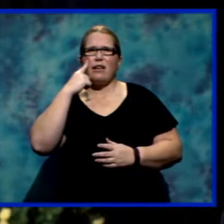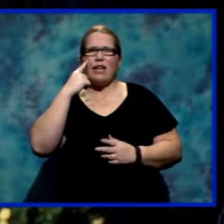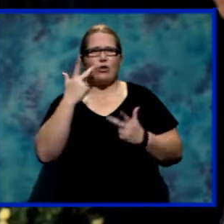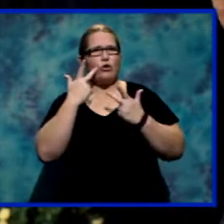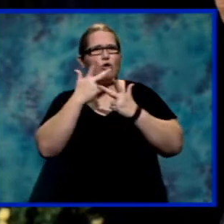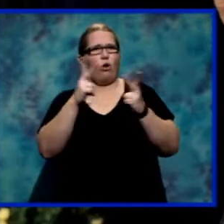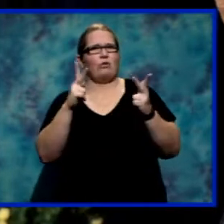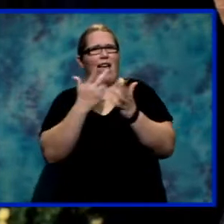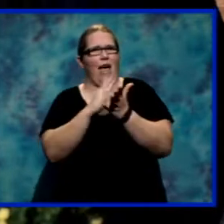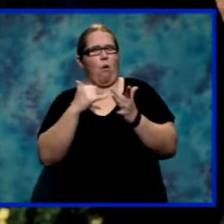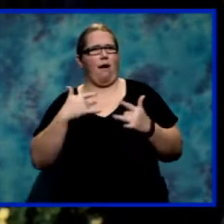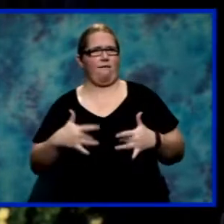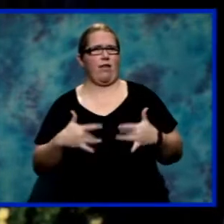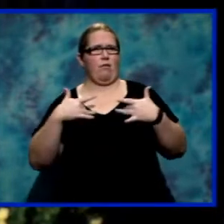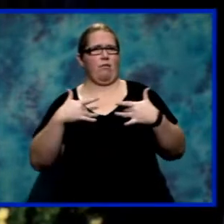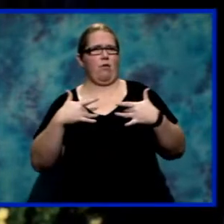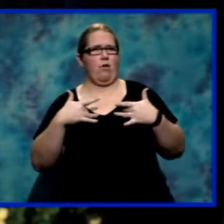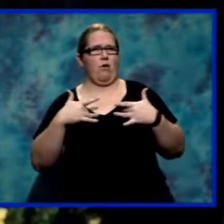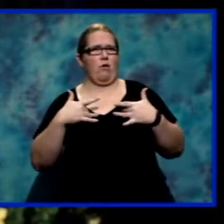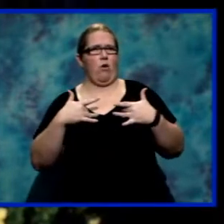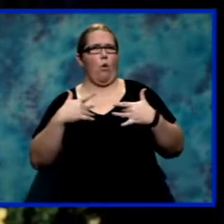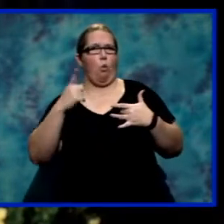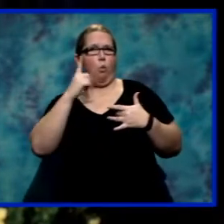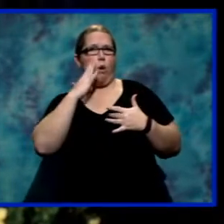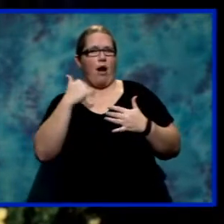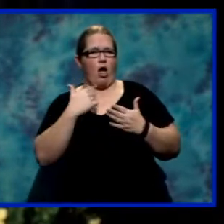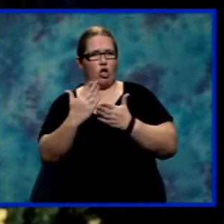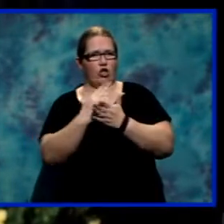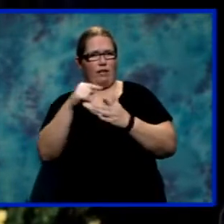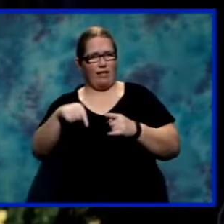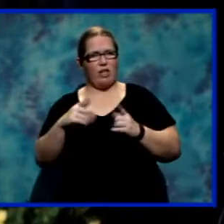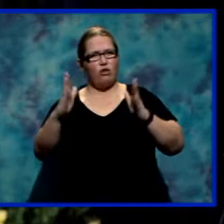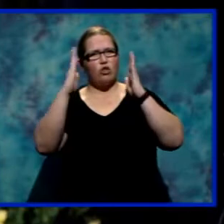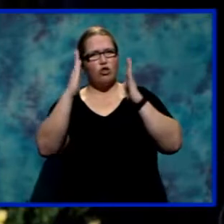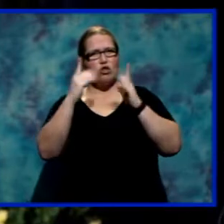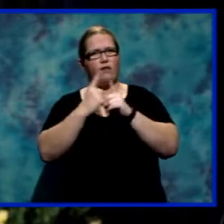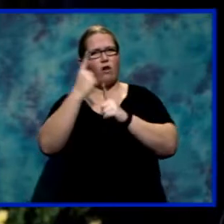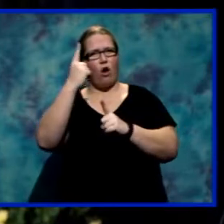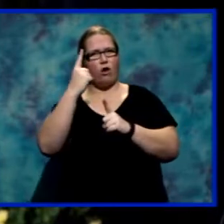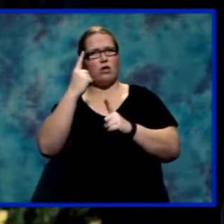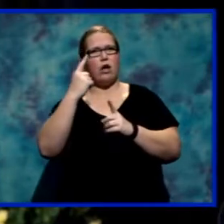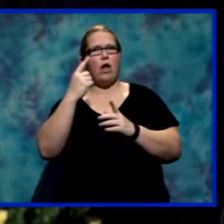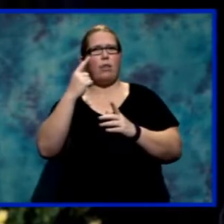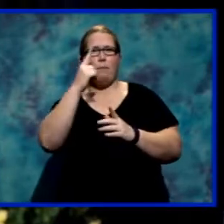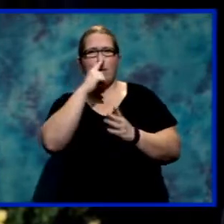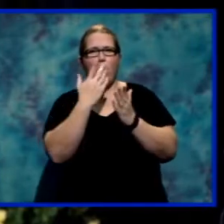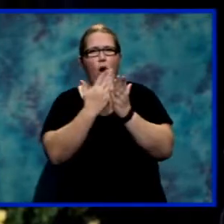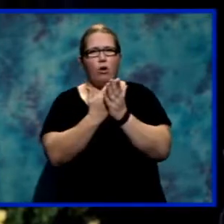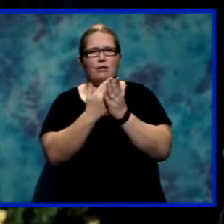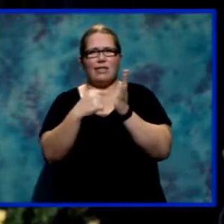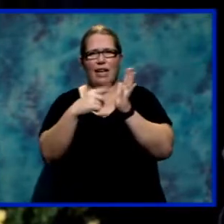how I feel when I share this with you, the Church of God, and with the people on television, our